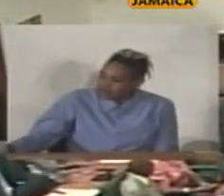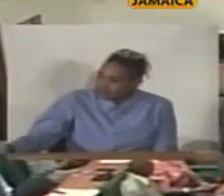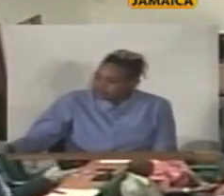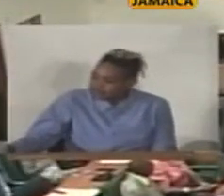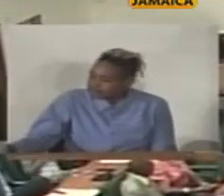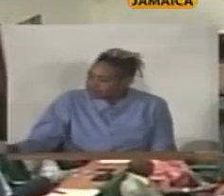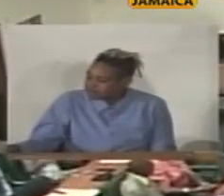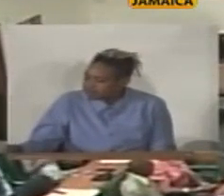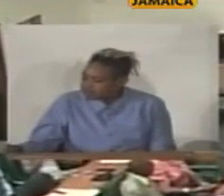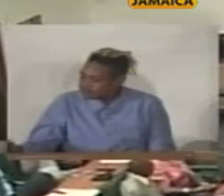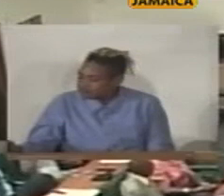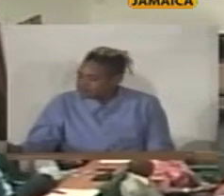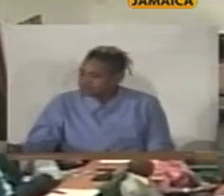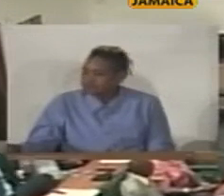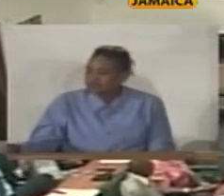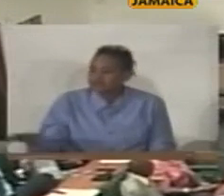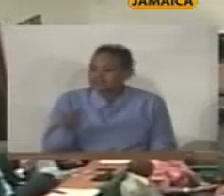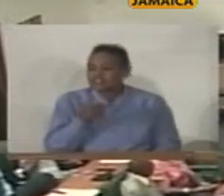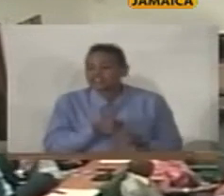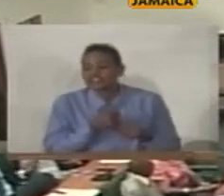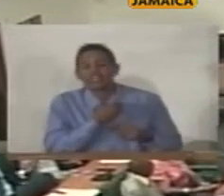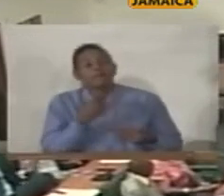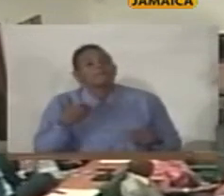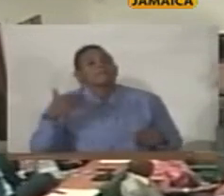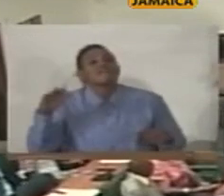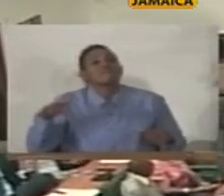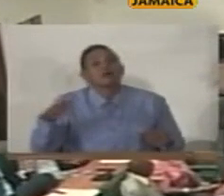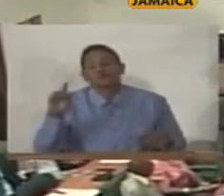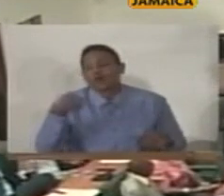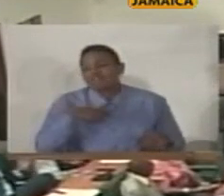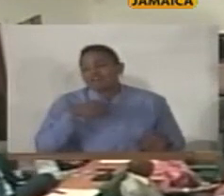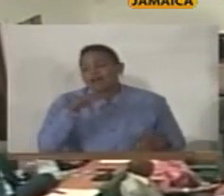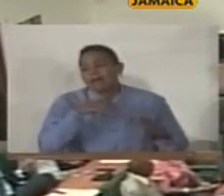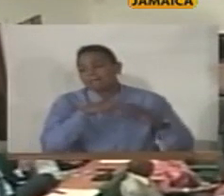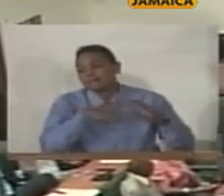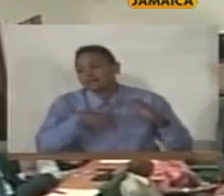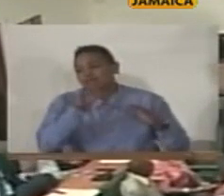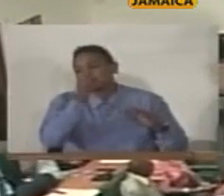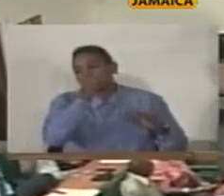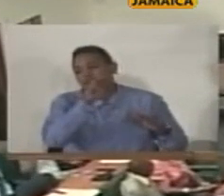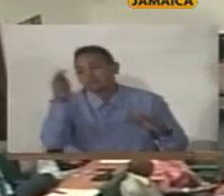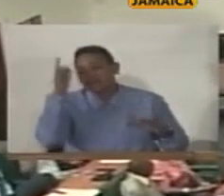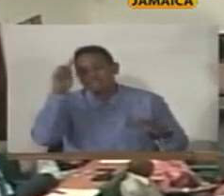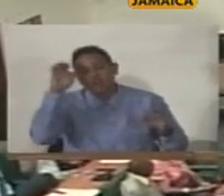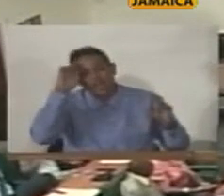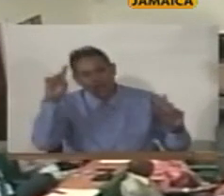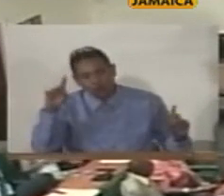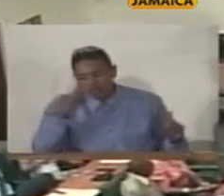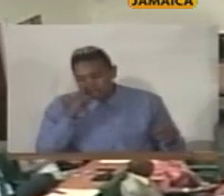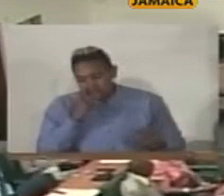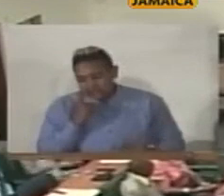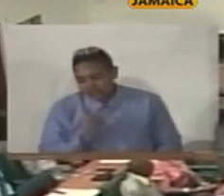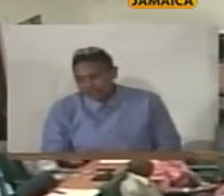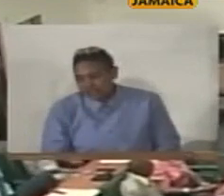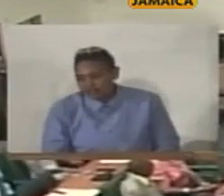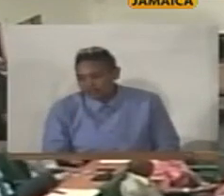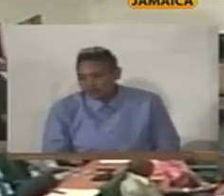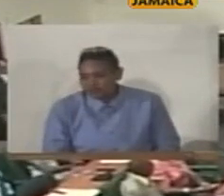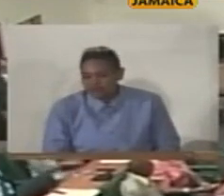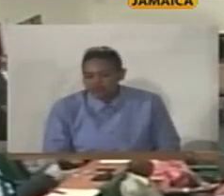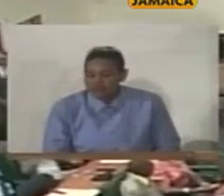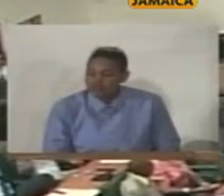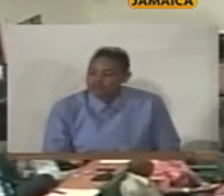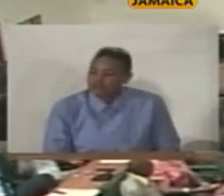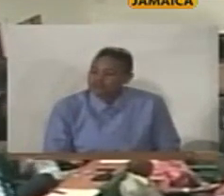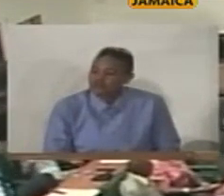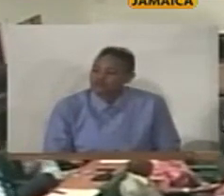So each member of parliament would have a minimum of $10 million for education, while they could use from